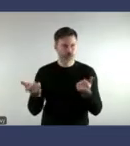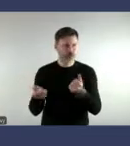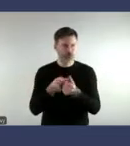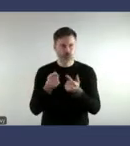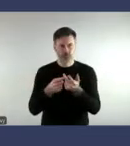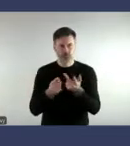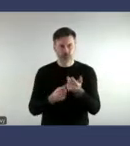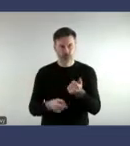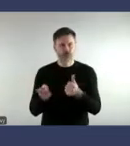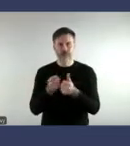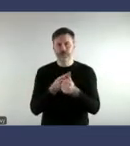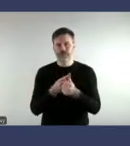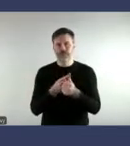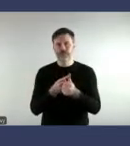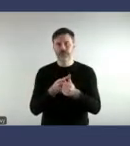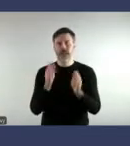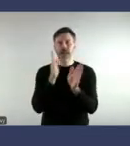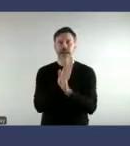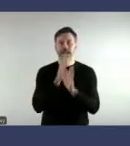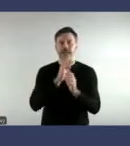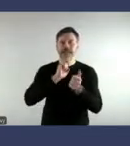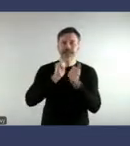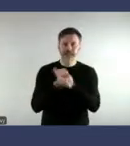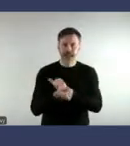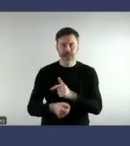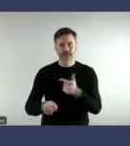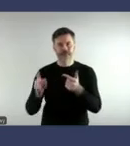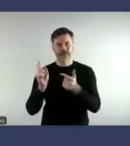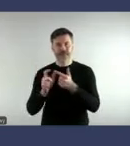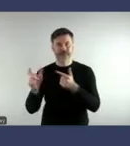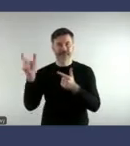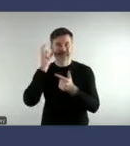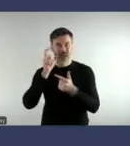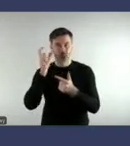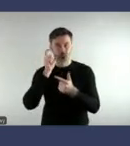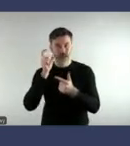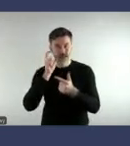awaiting us can be very diverse in the context of the climate changes, terrorism,